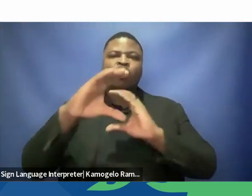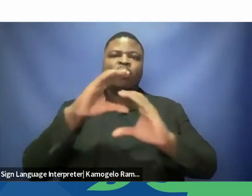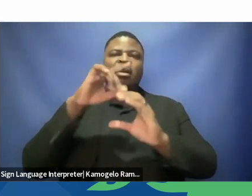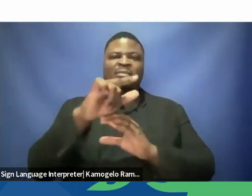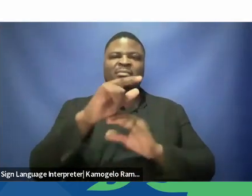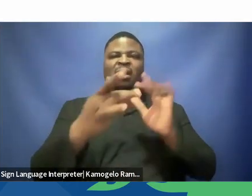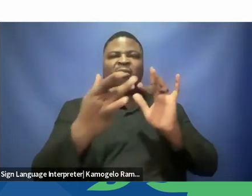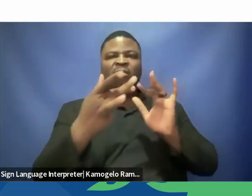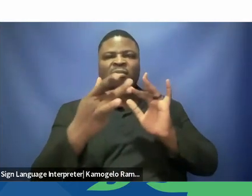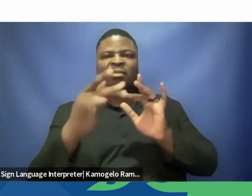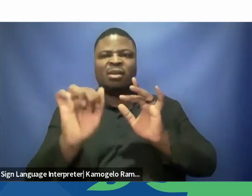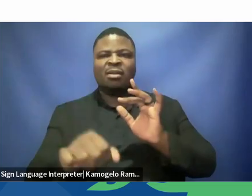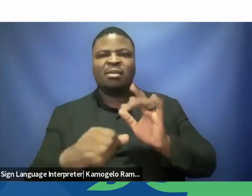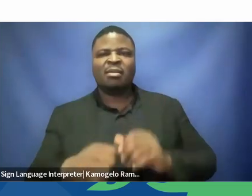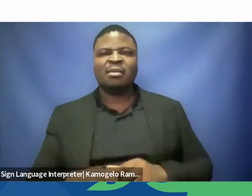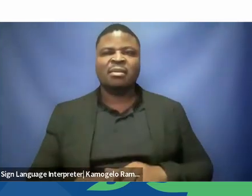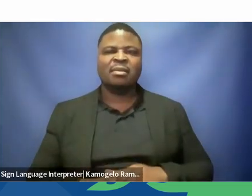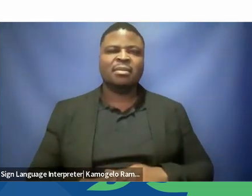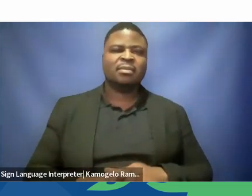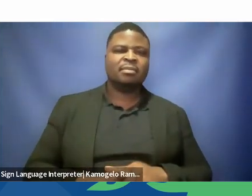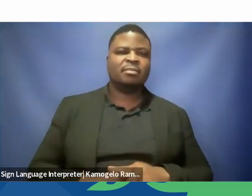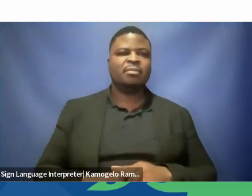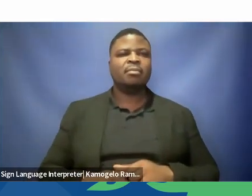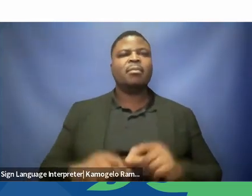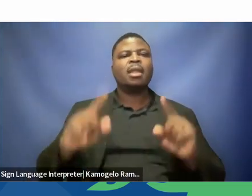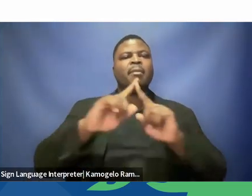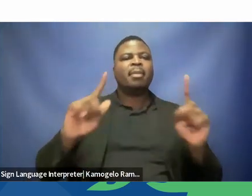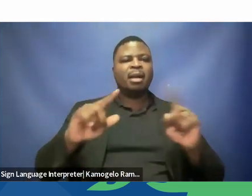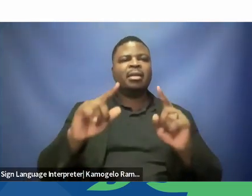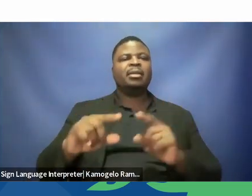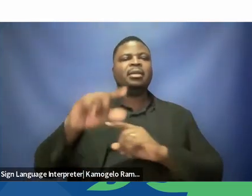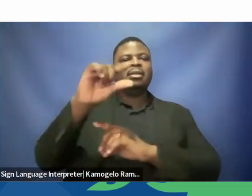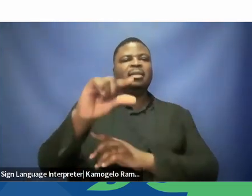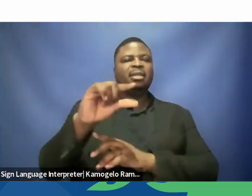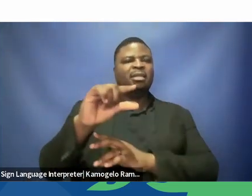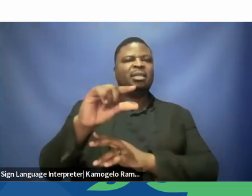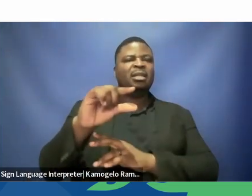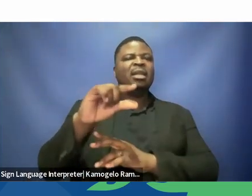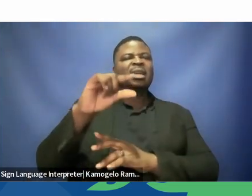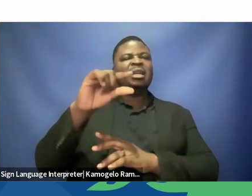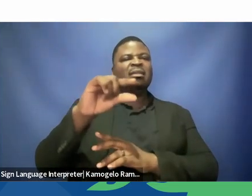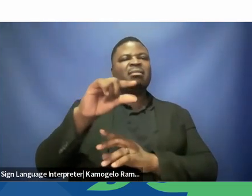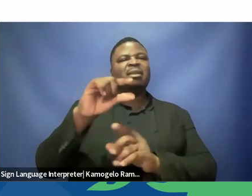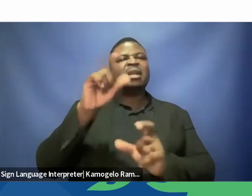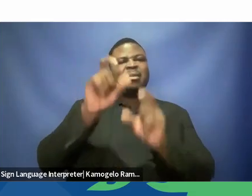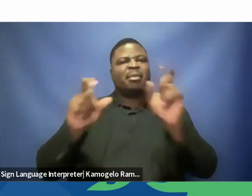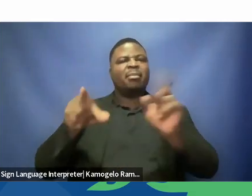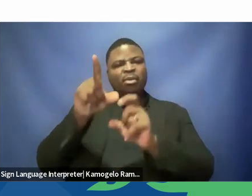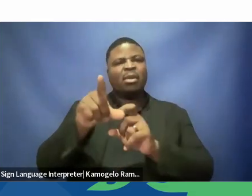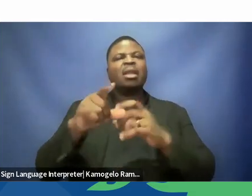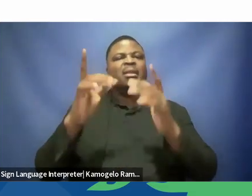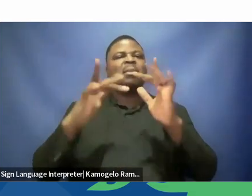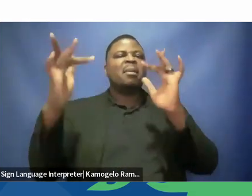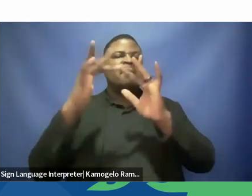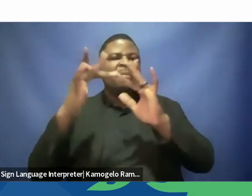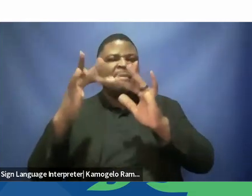How do GB MSM people connect with each other? These are some of the more prevalent ways in which